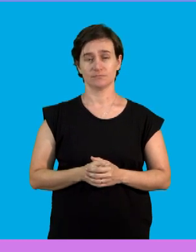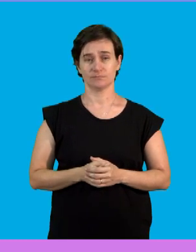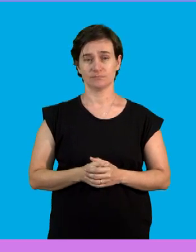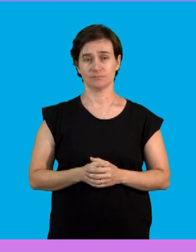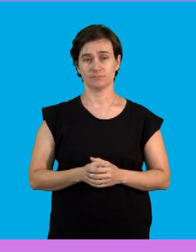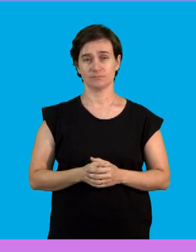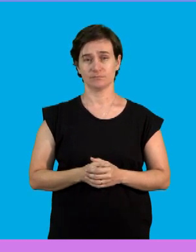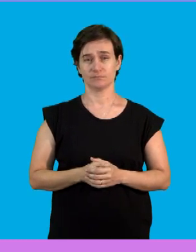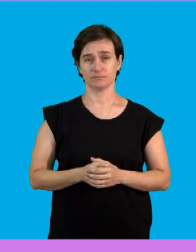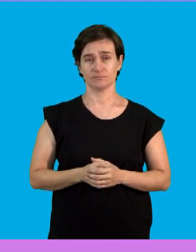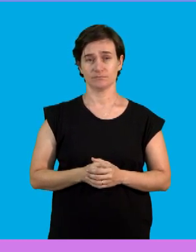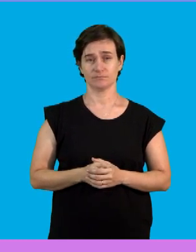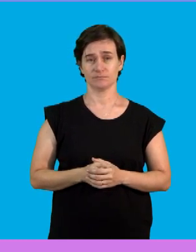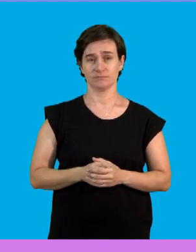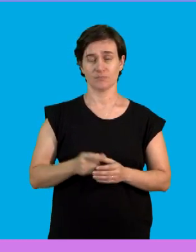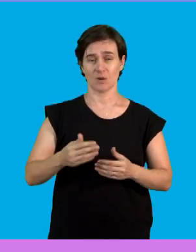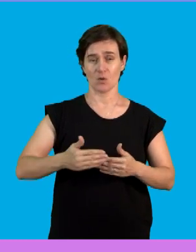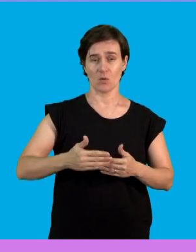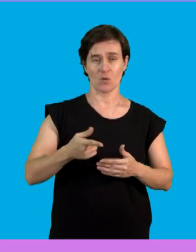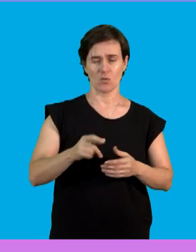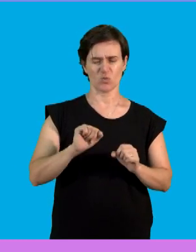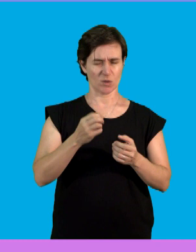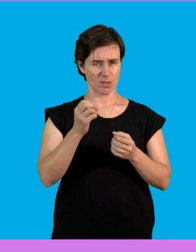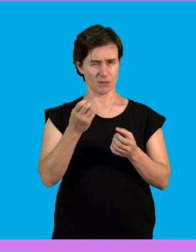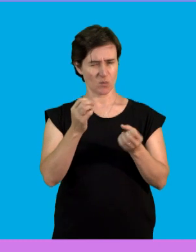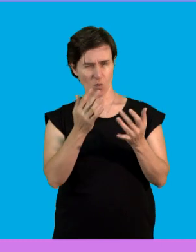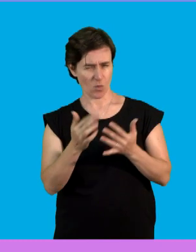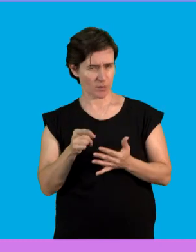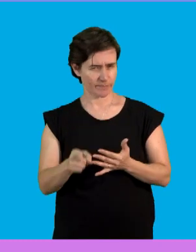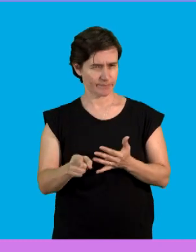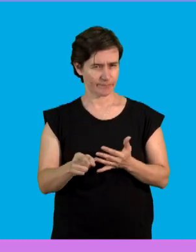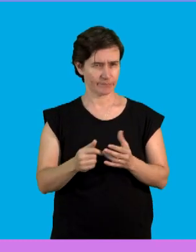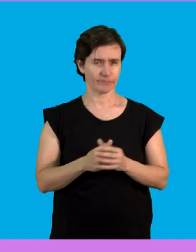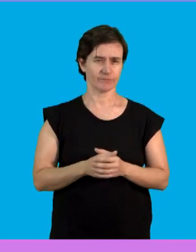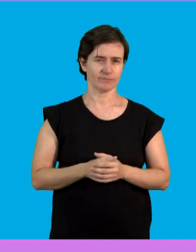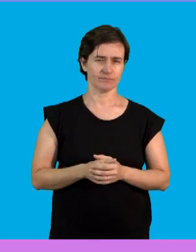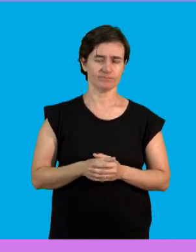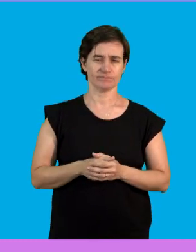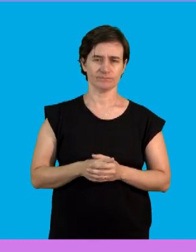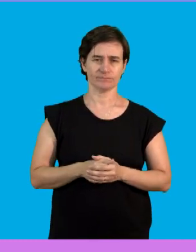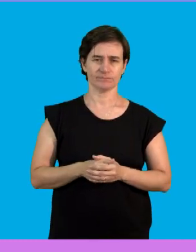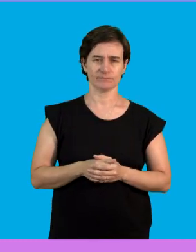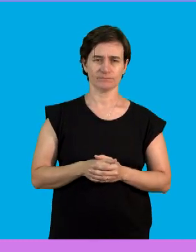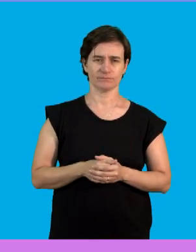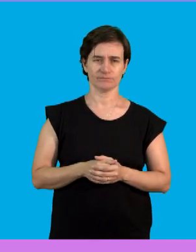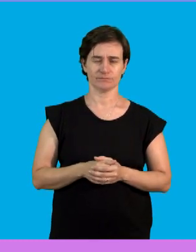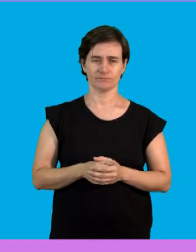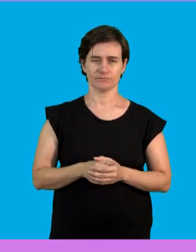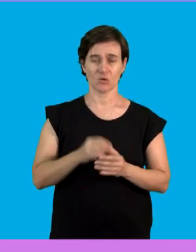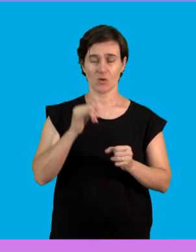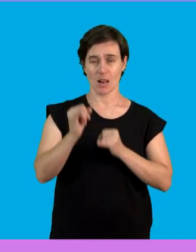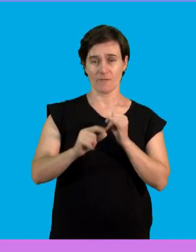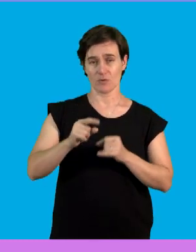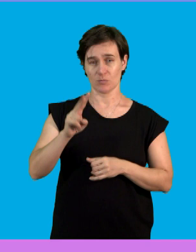Then the width, let's quickly calculate. It's going to be 11.2